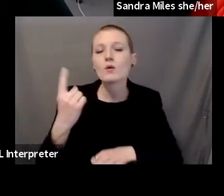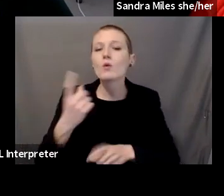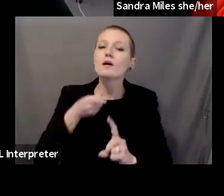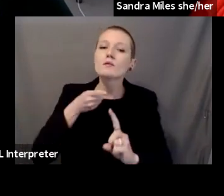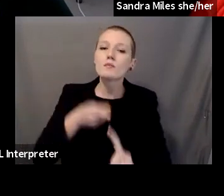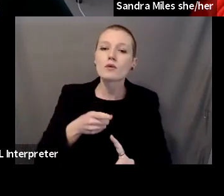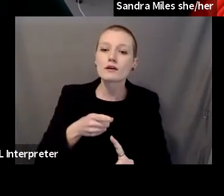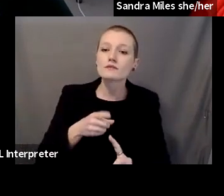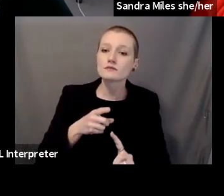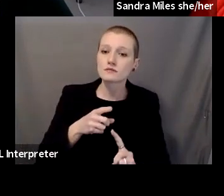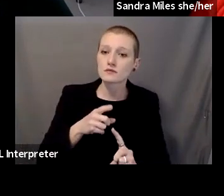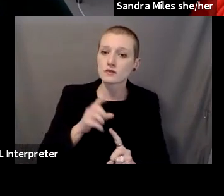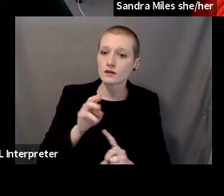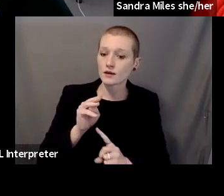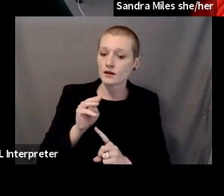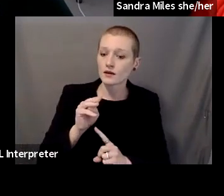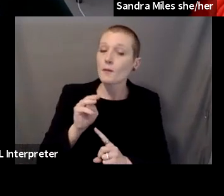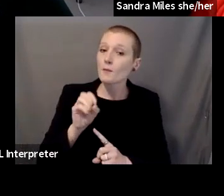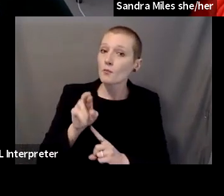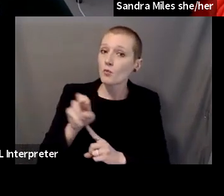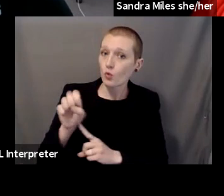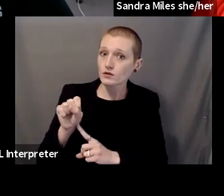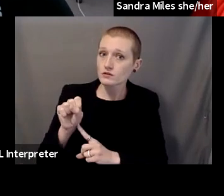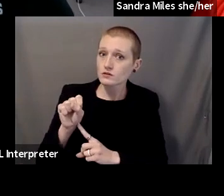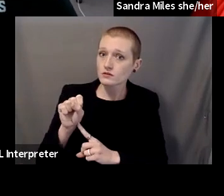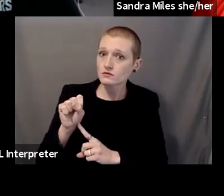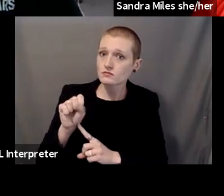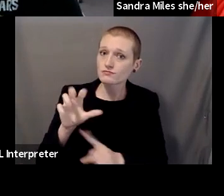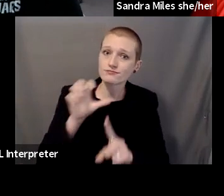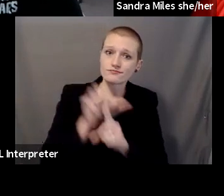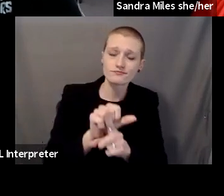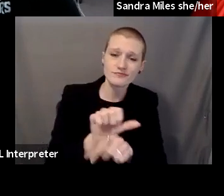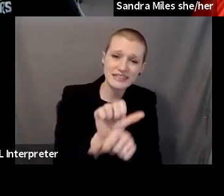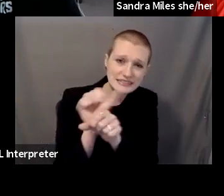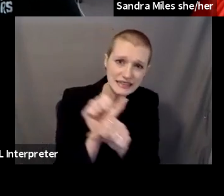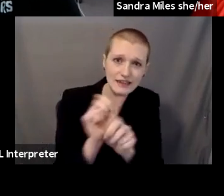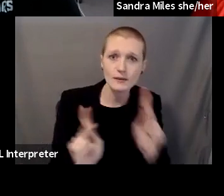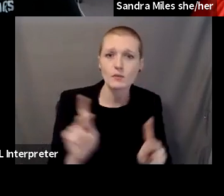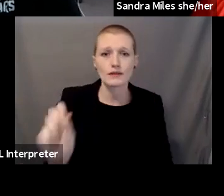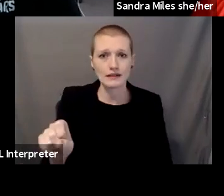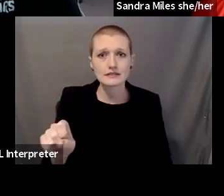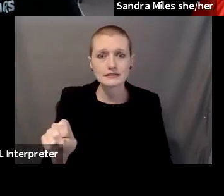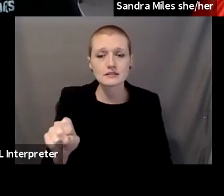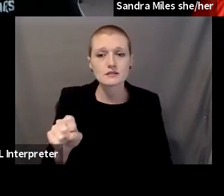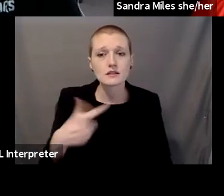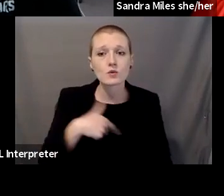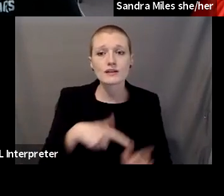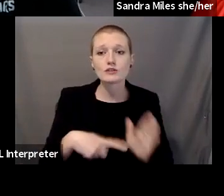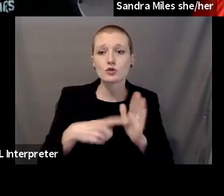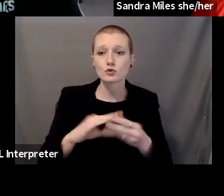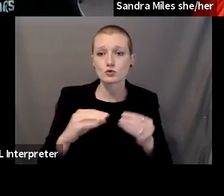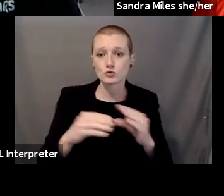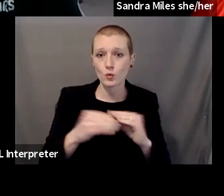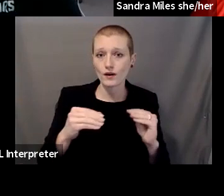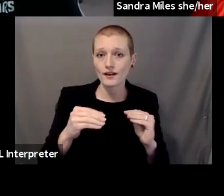Blacks enslaved, Moors enslaved people, yes, they did. So we show this story to show people that slavery doesn't mean Black,